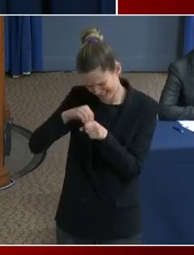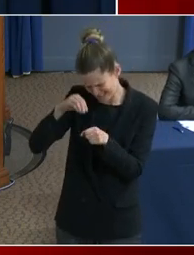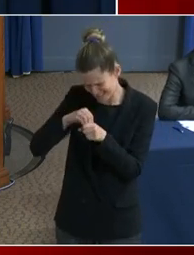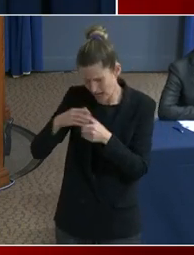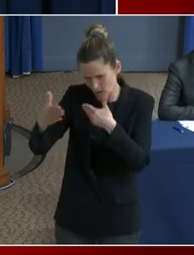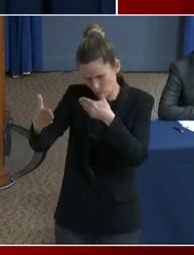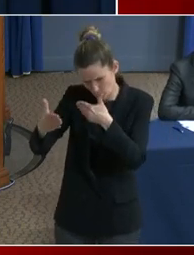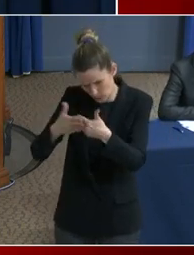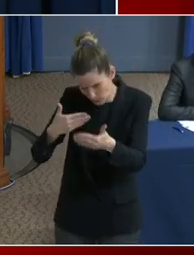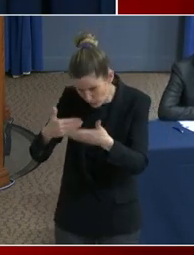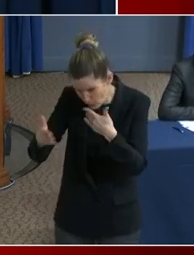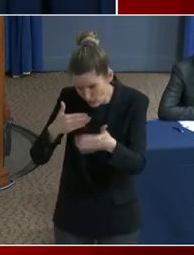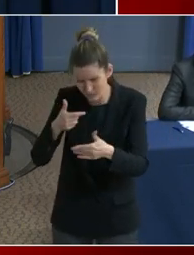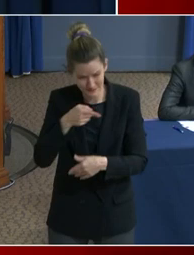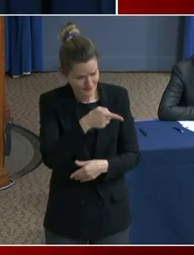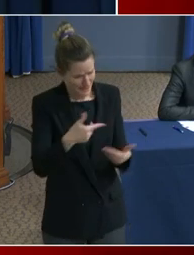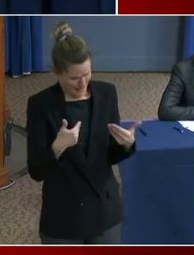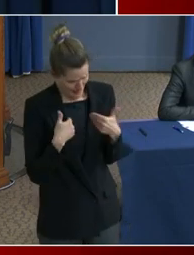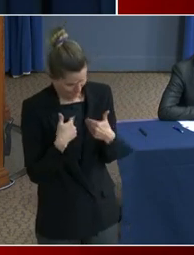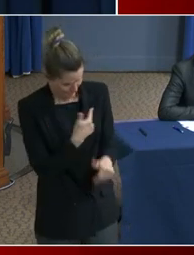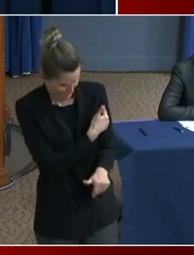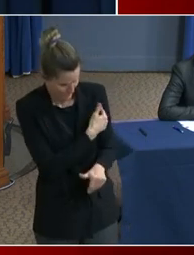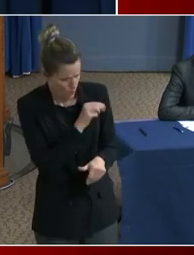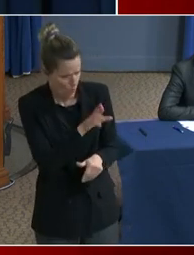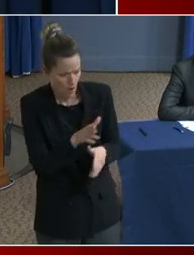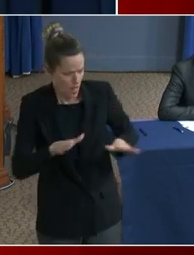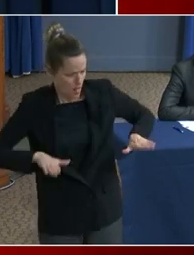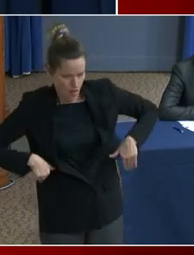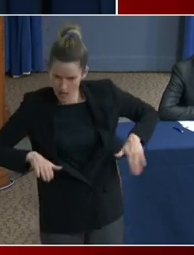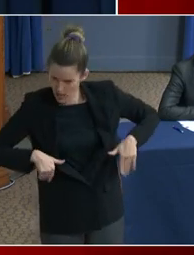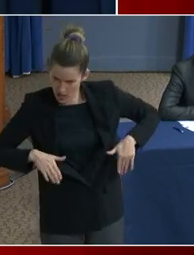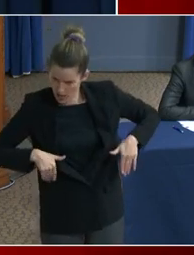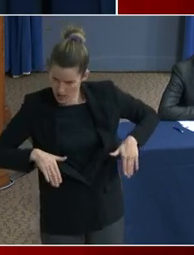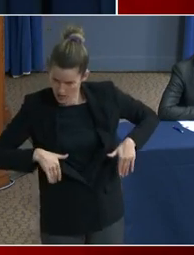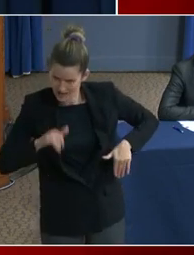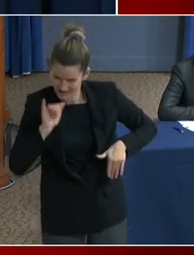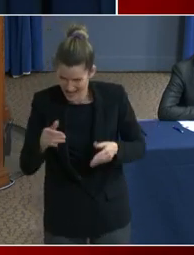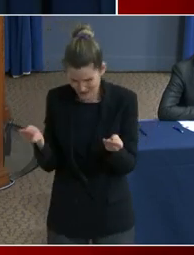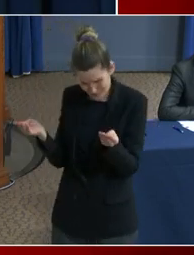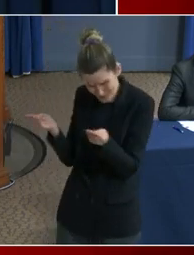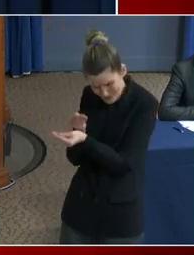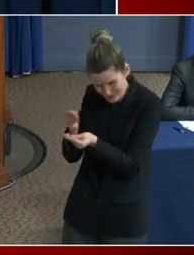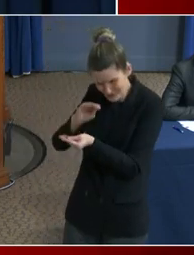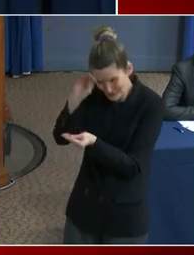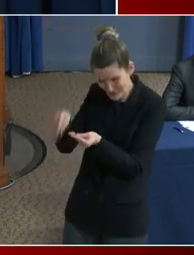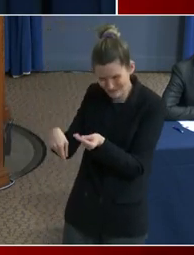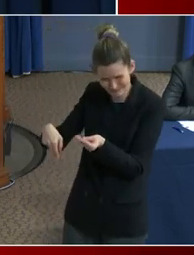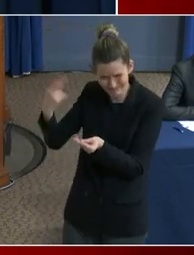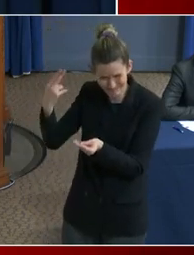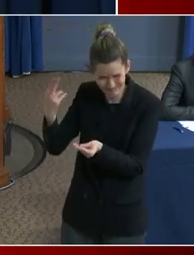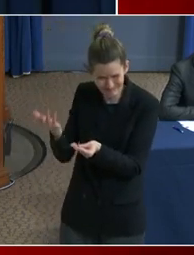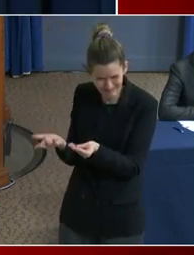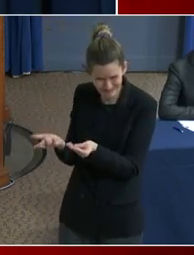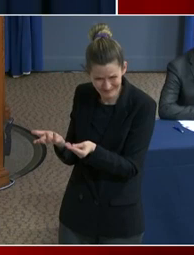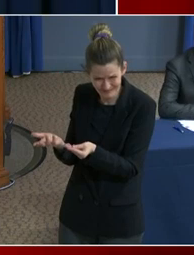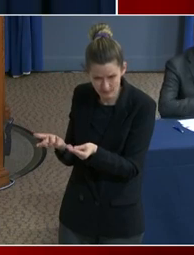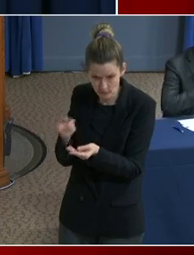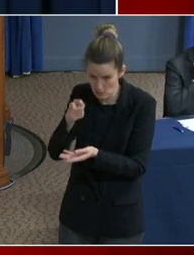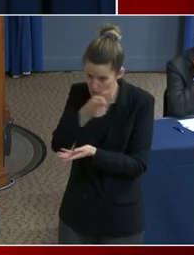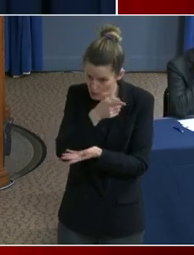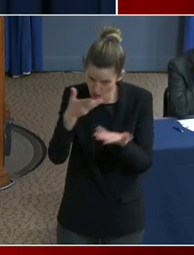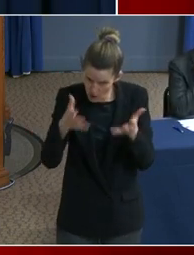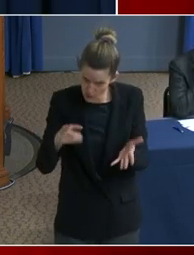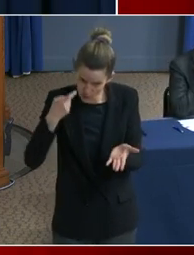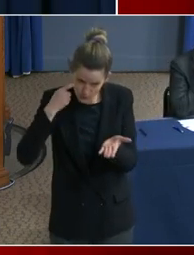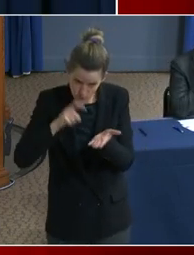vaccination status, given the level of transmission we have. You have properly assessed that the level